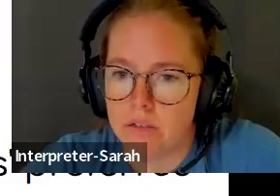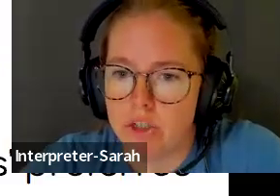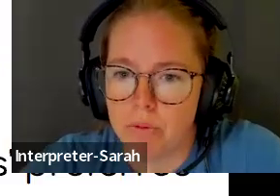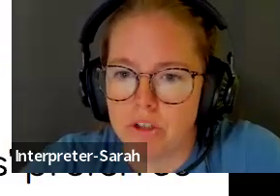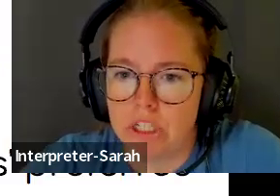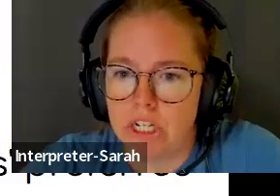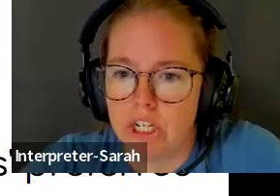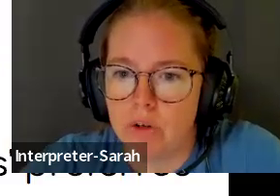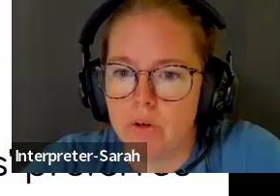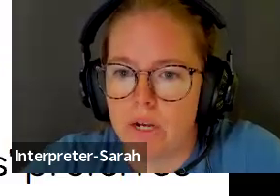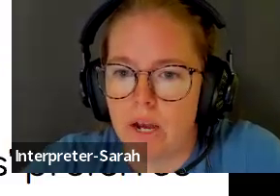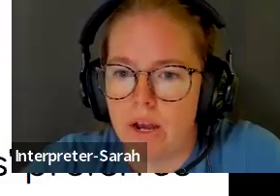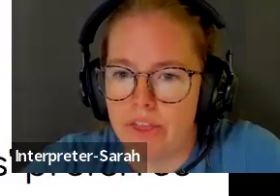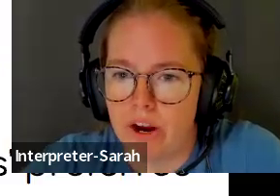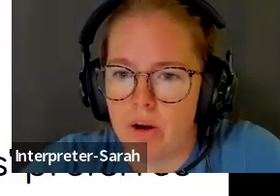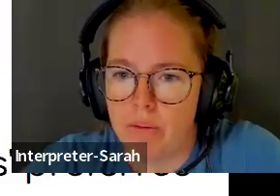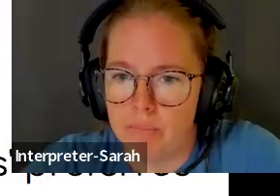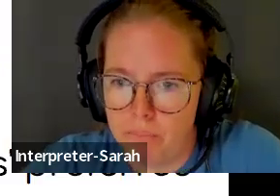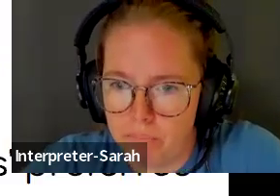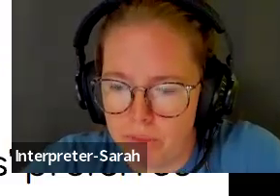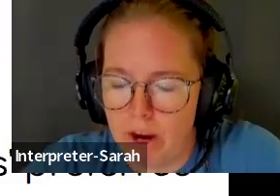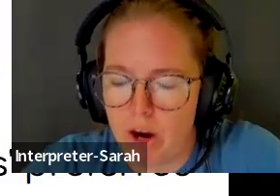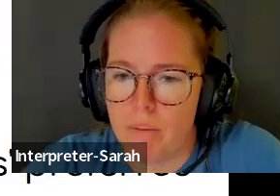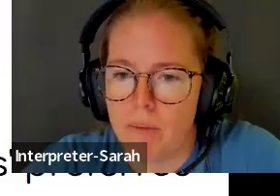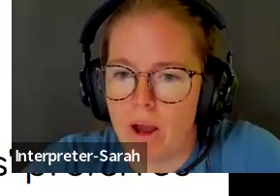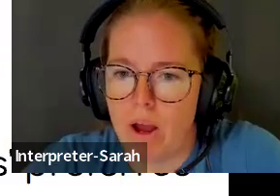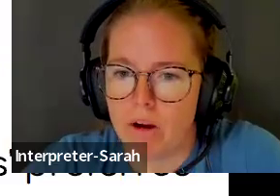Our interpreters continue their